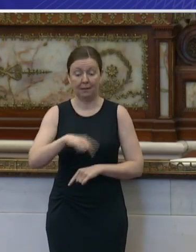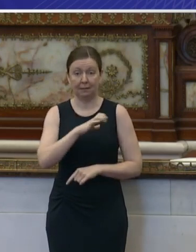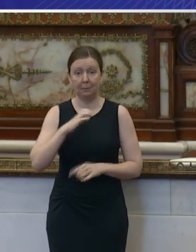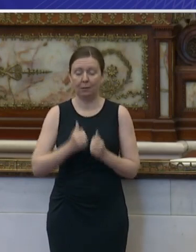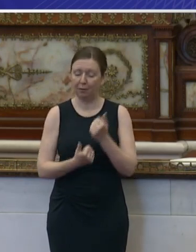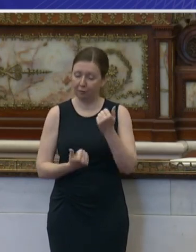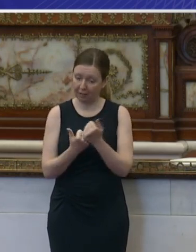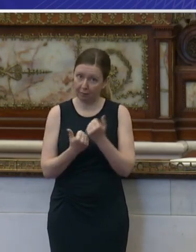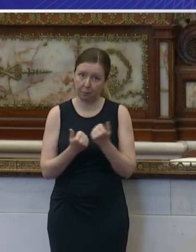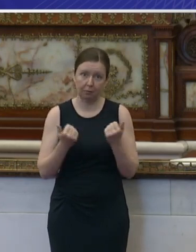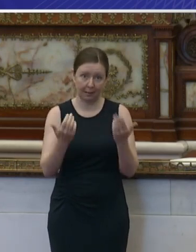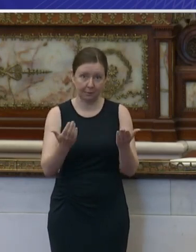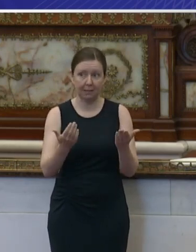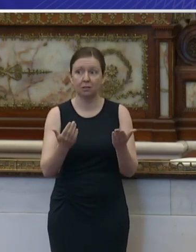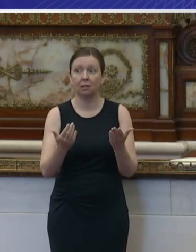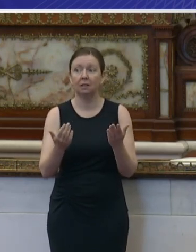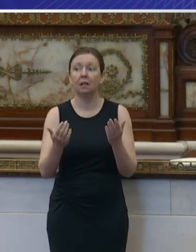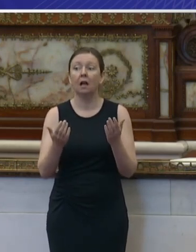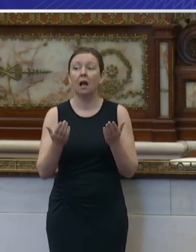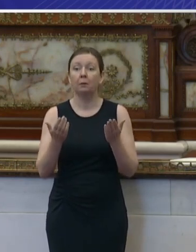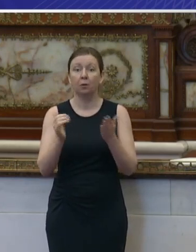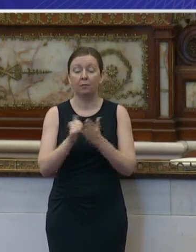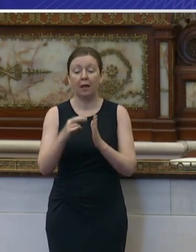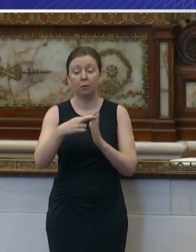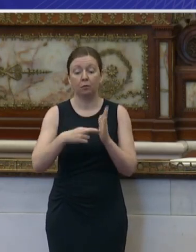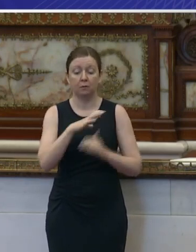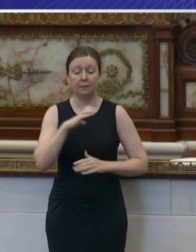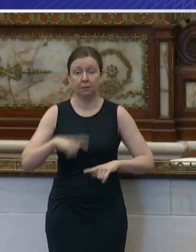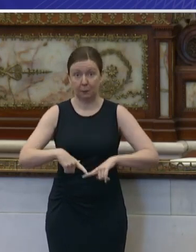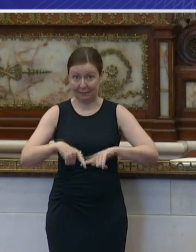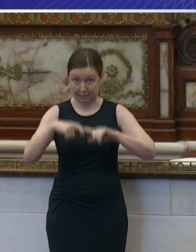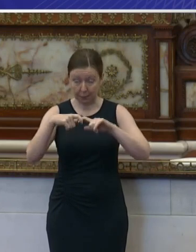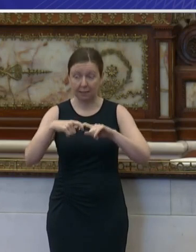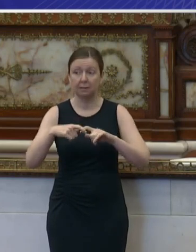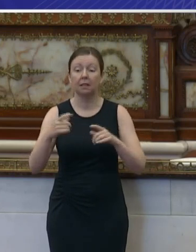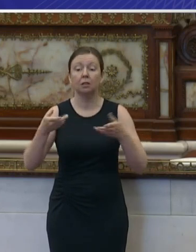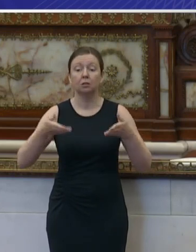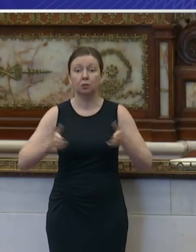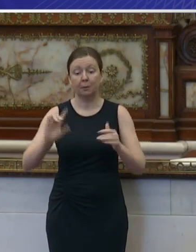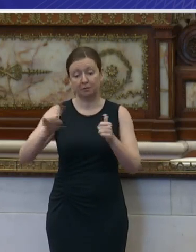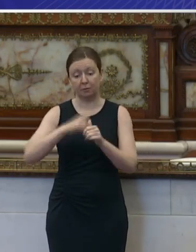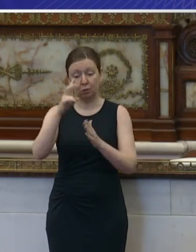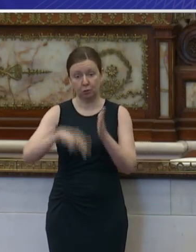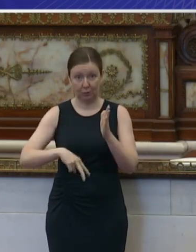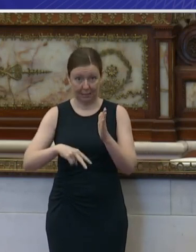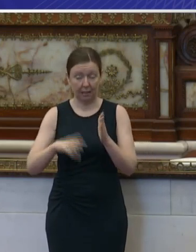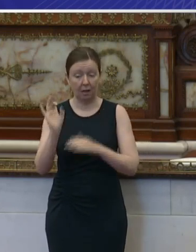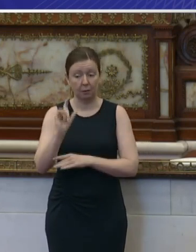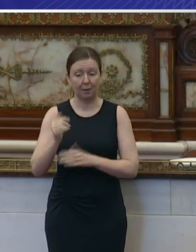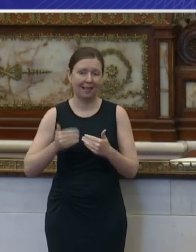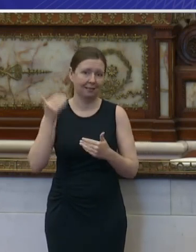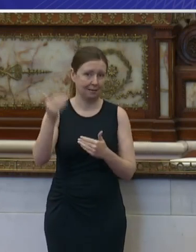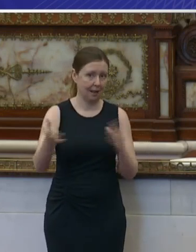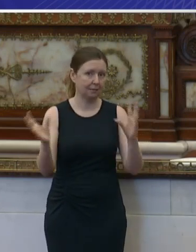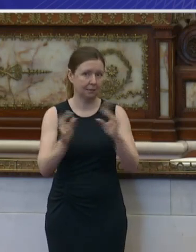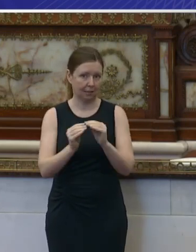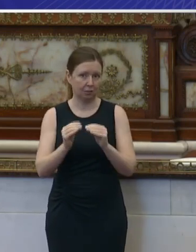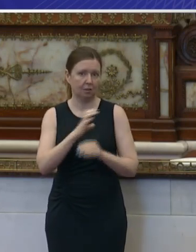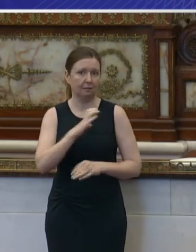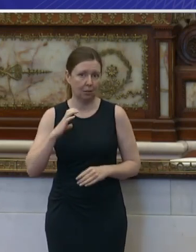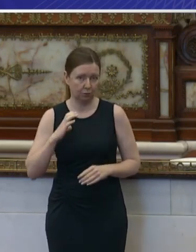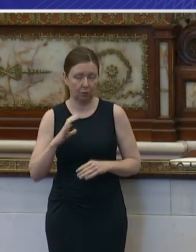a favorable recommendation, and further move that the rules of council be suspended to permit first reading of this bill at the next session of